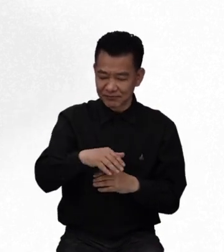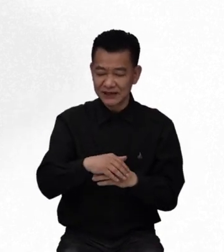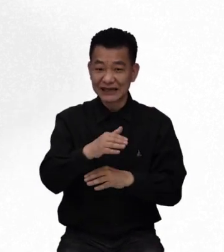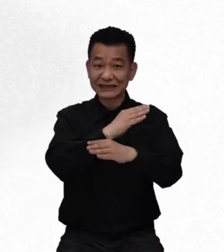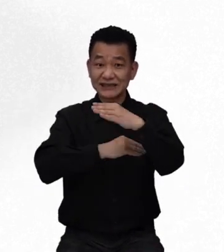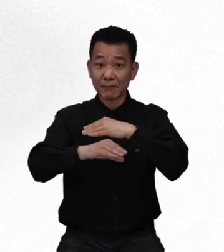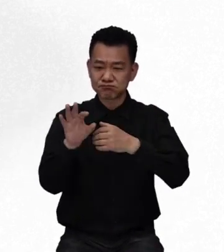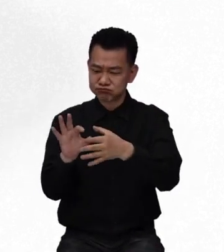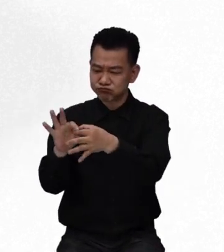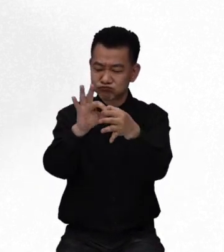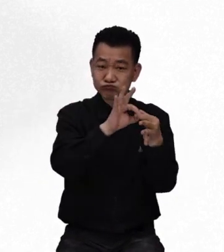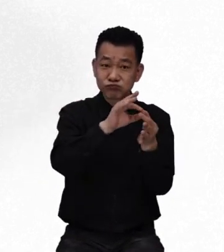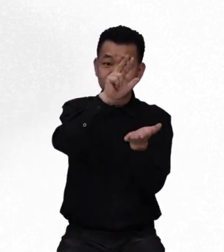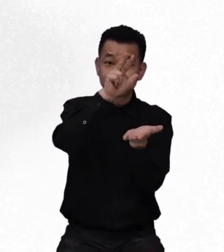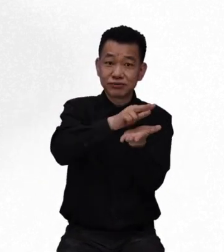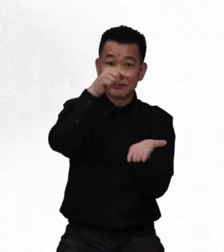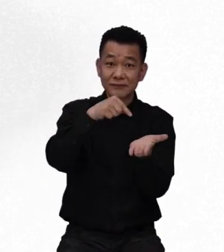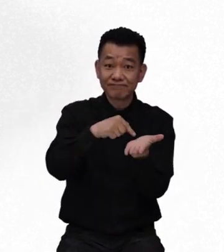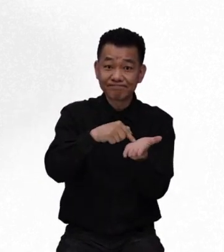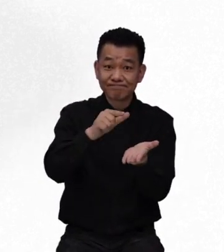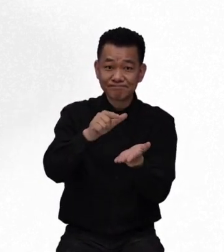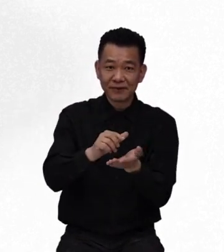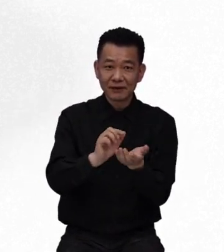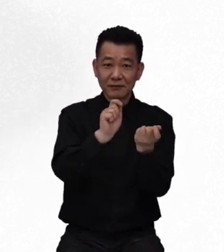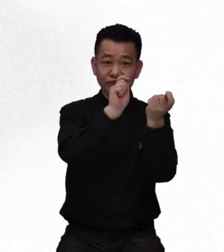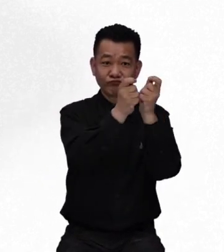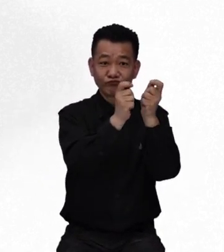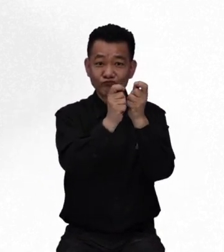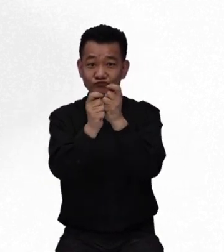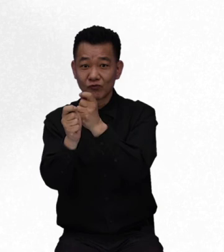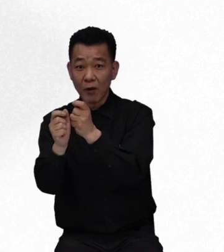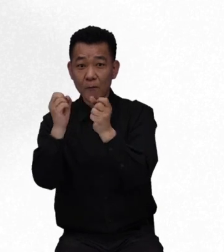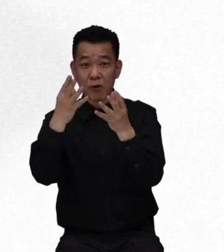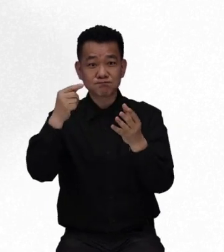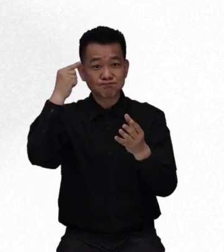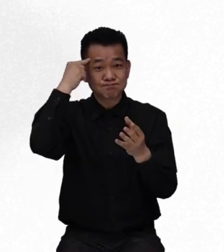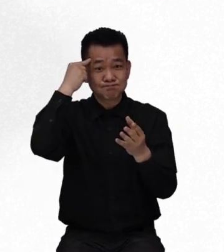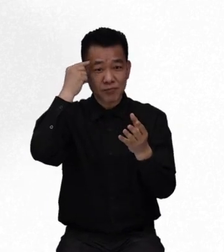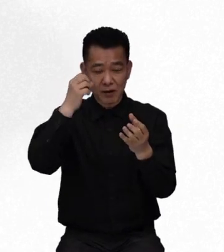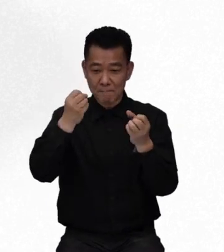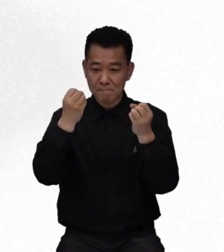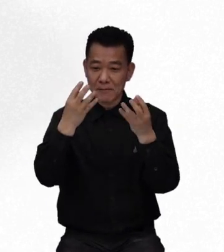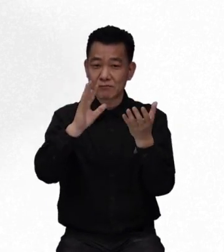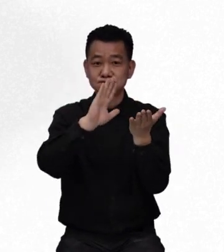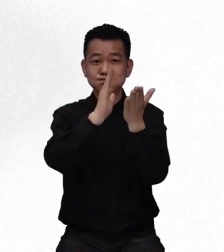with disabilities around the world lead to promoting awareness of global citizens.